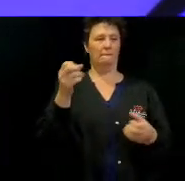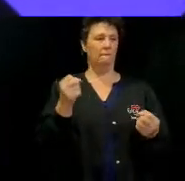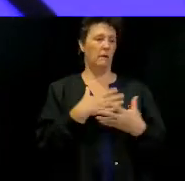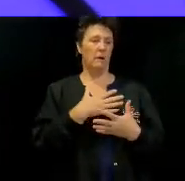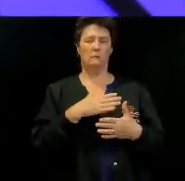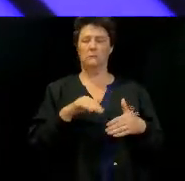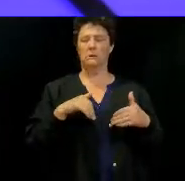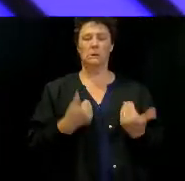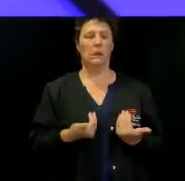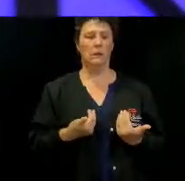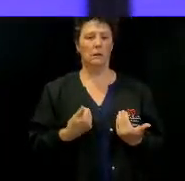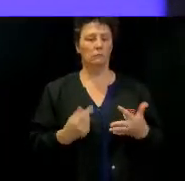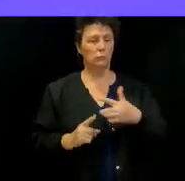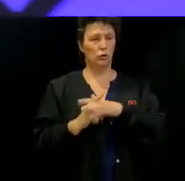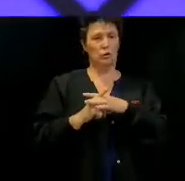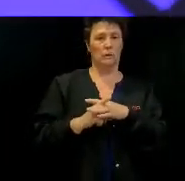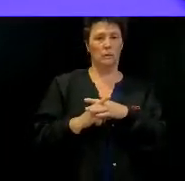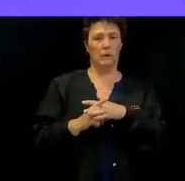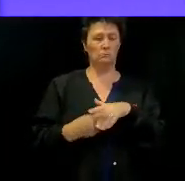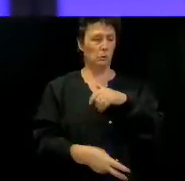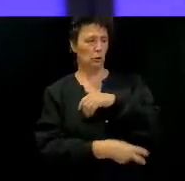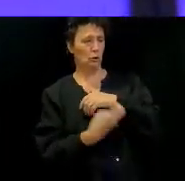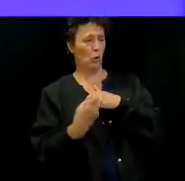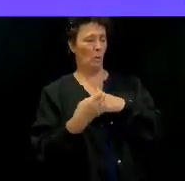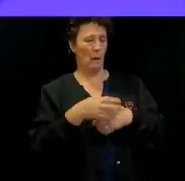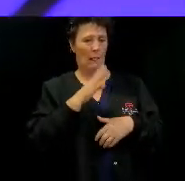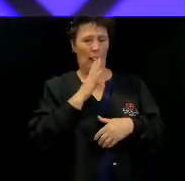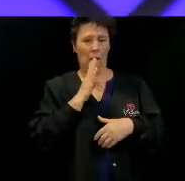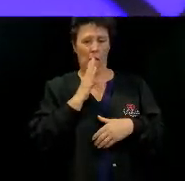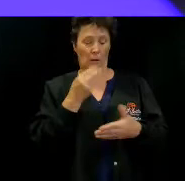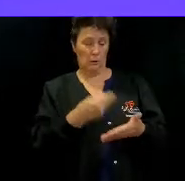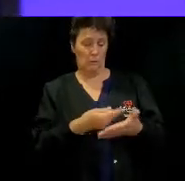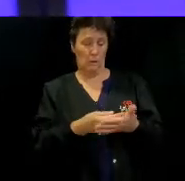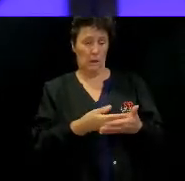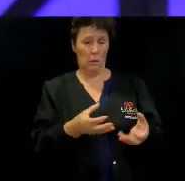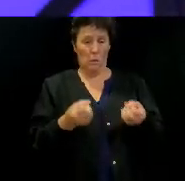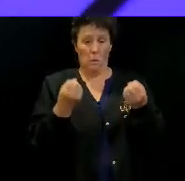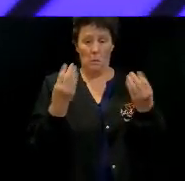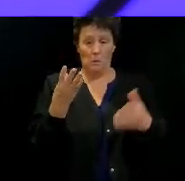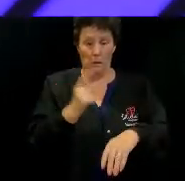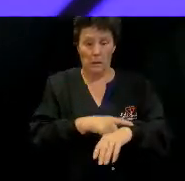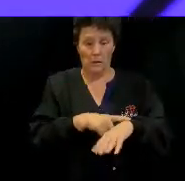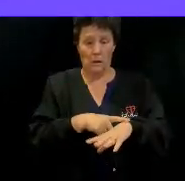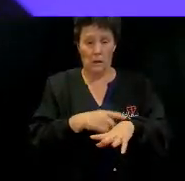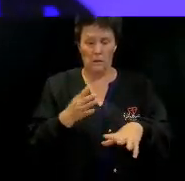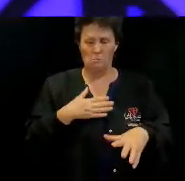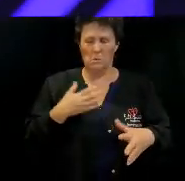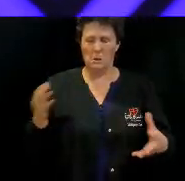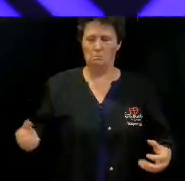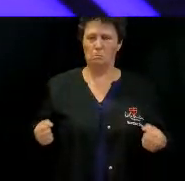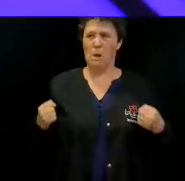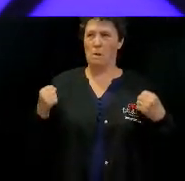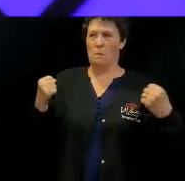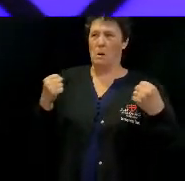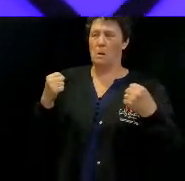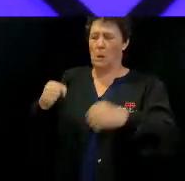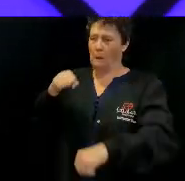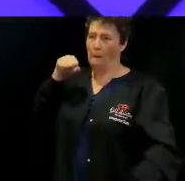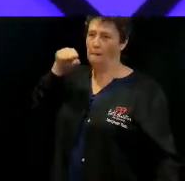He showed up and he took my lunch money way too many times. And I finally got bold enough and I smacked him in the mouth.